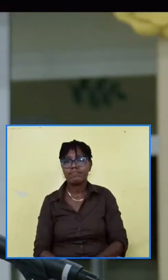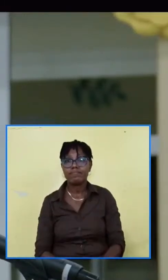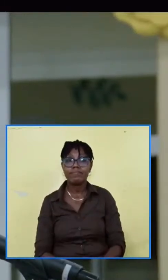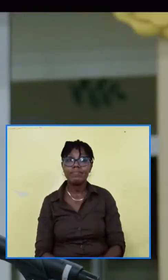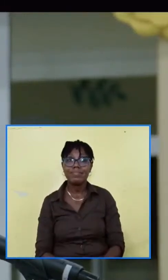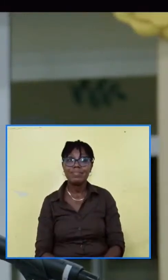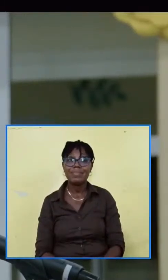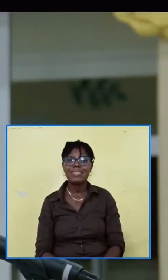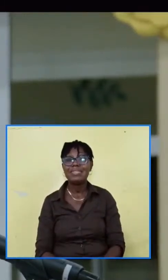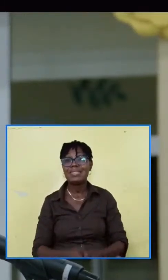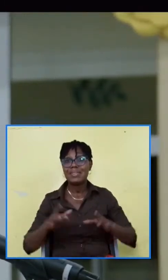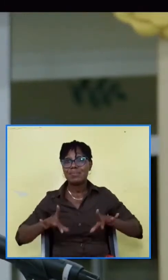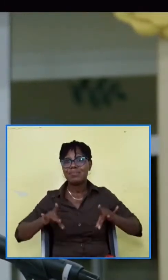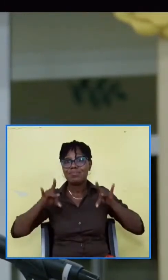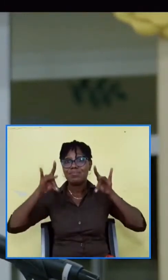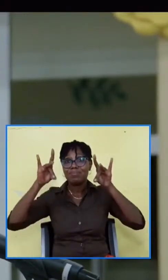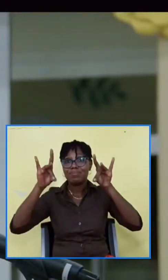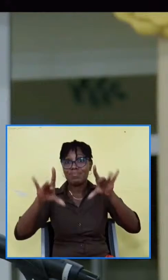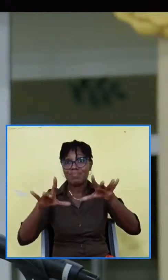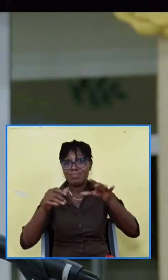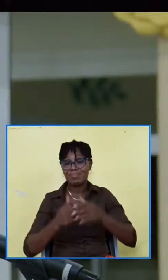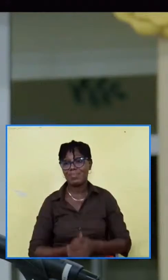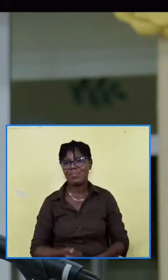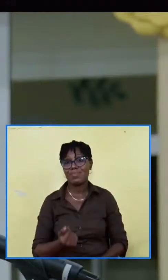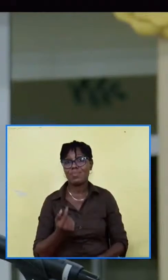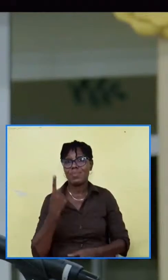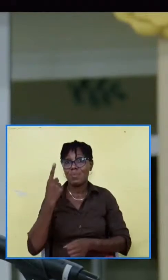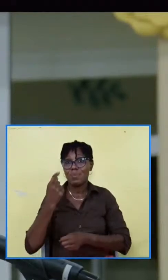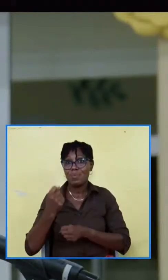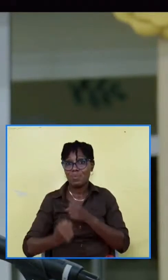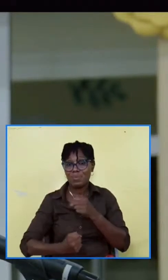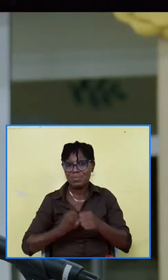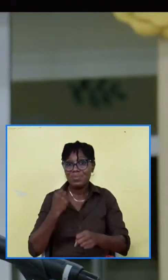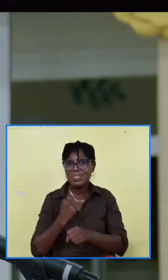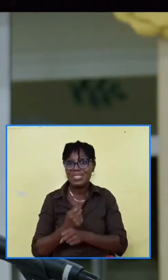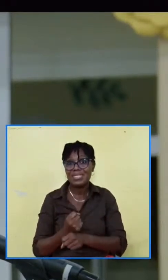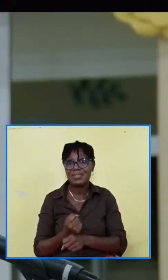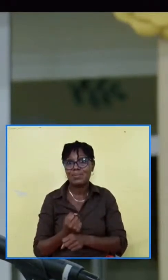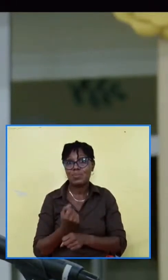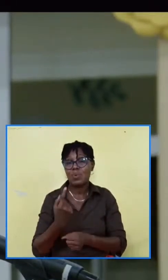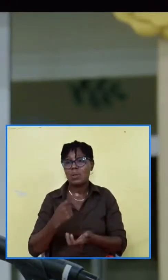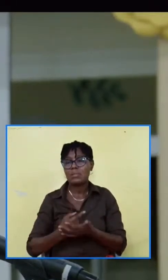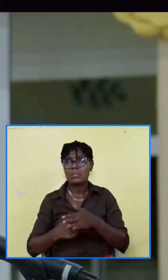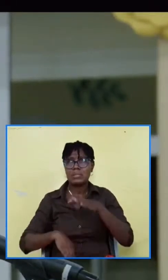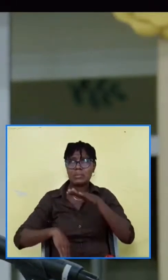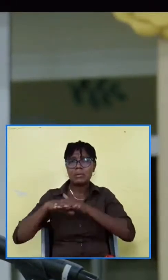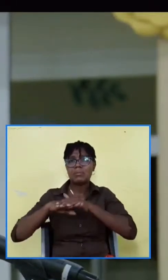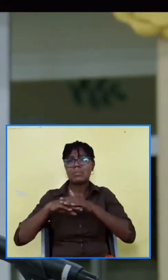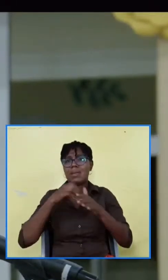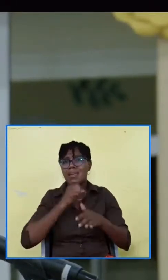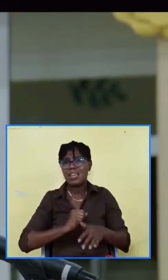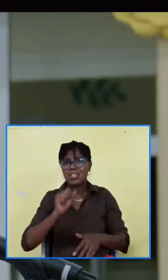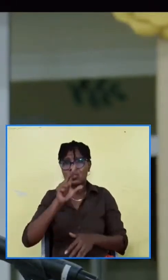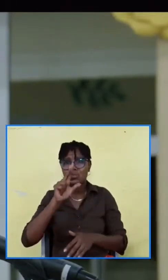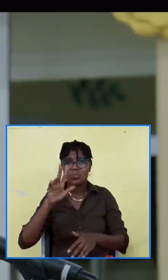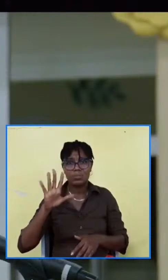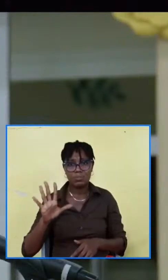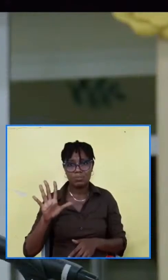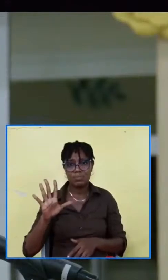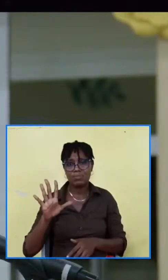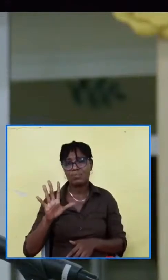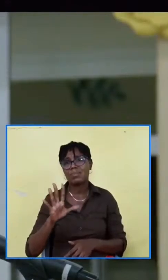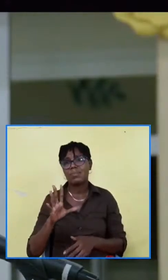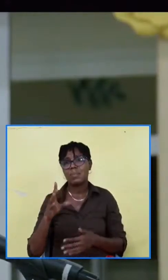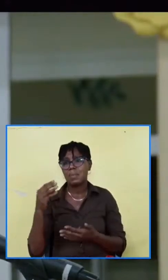is, I think Australia, where you have the option, once you have a certain age, I think up to age 35 roughly, the contribution you